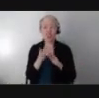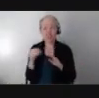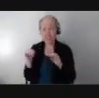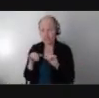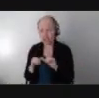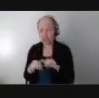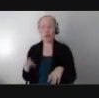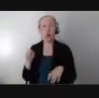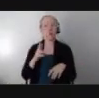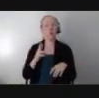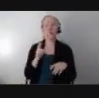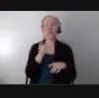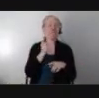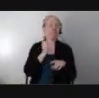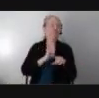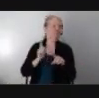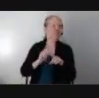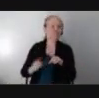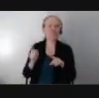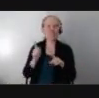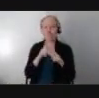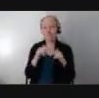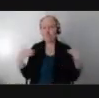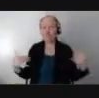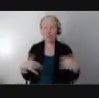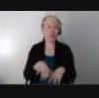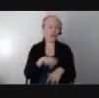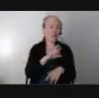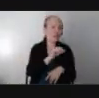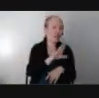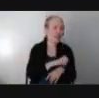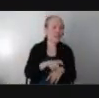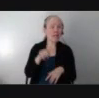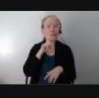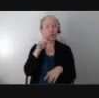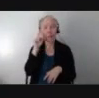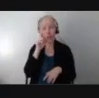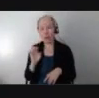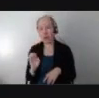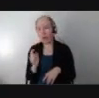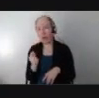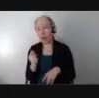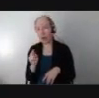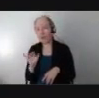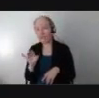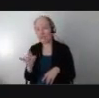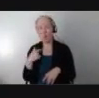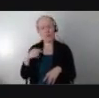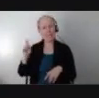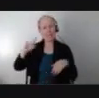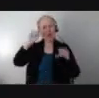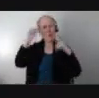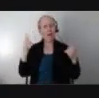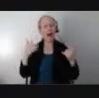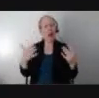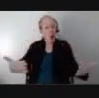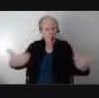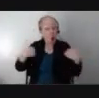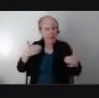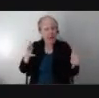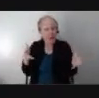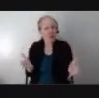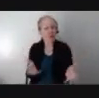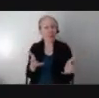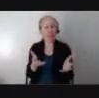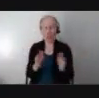all differences in race, gender, and ethnicity. By welcoming a multiplicity of experiences within our own organization